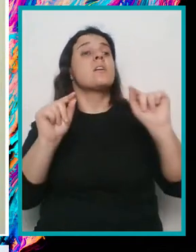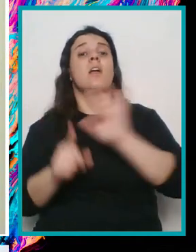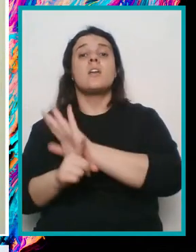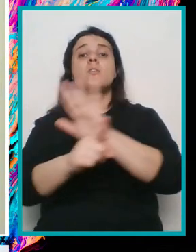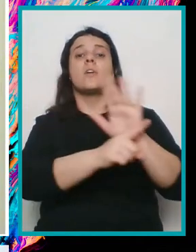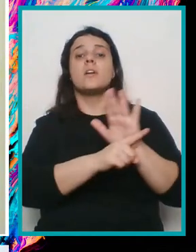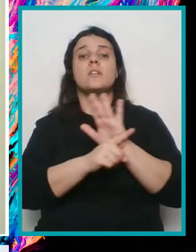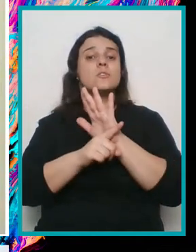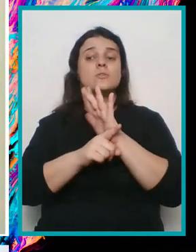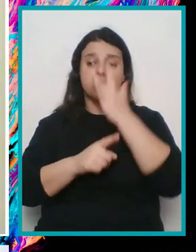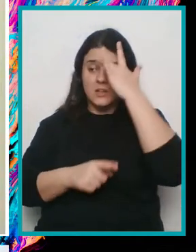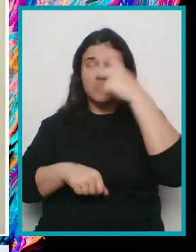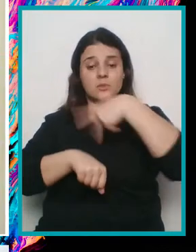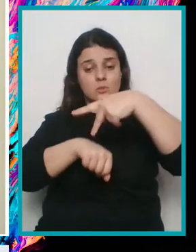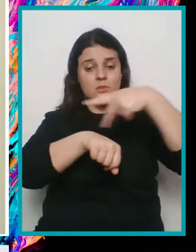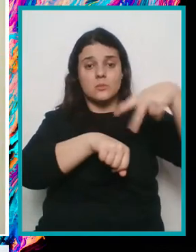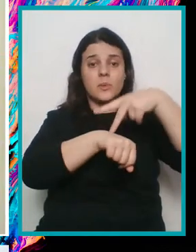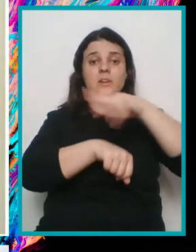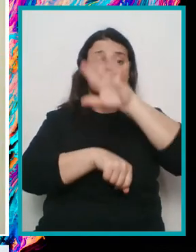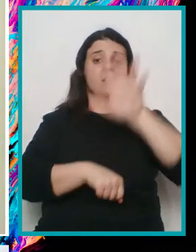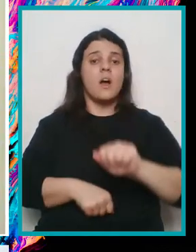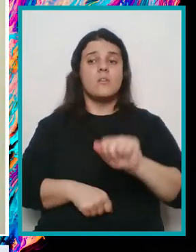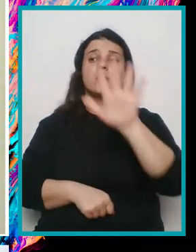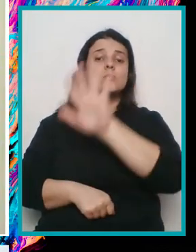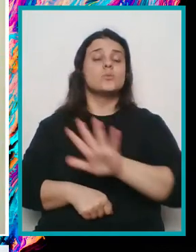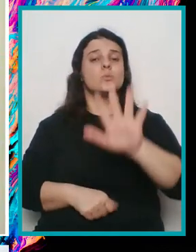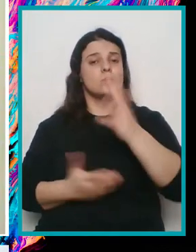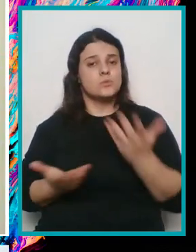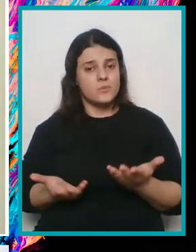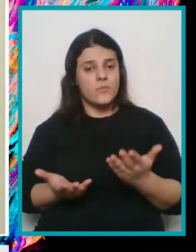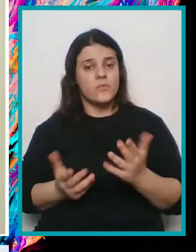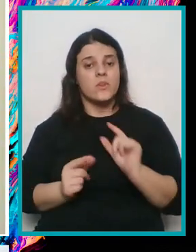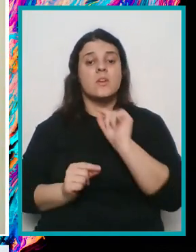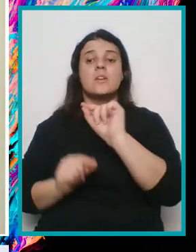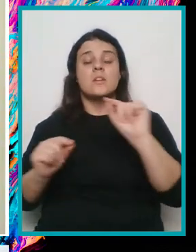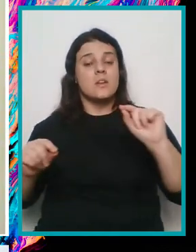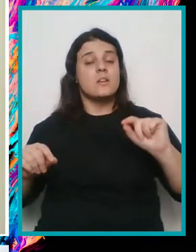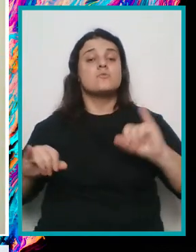homelessness, conflicts arising because of climate change?